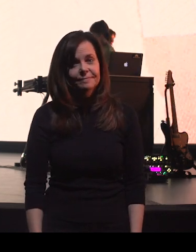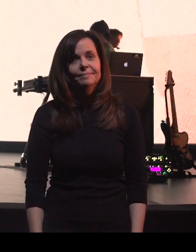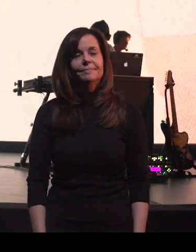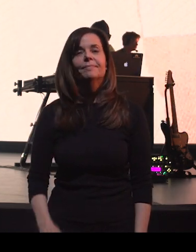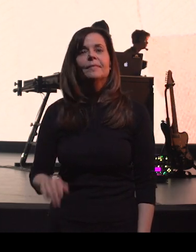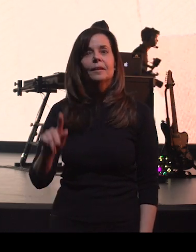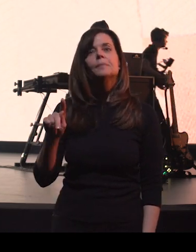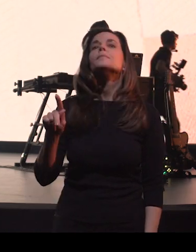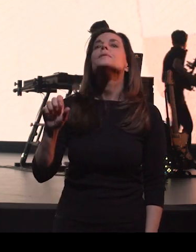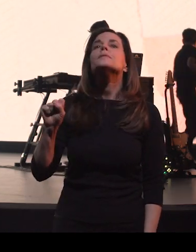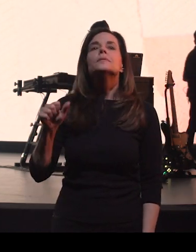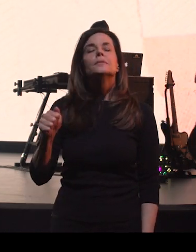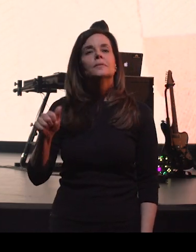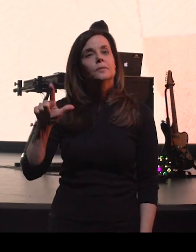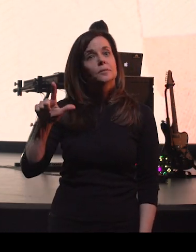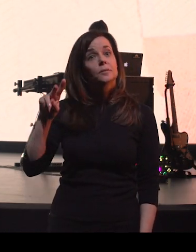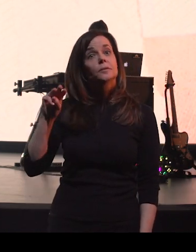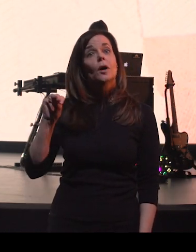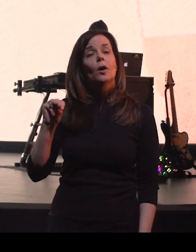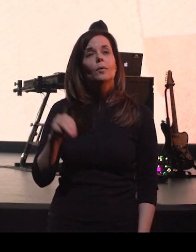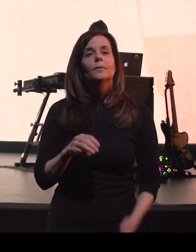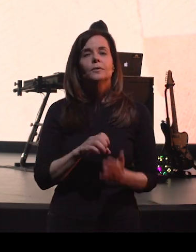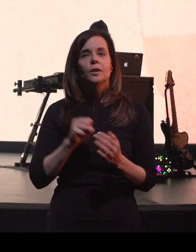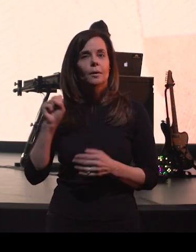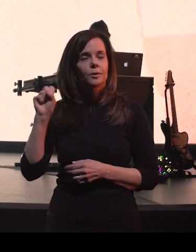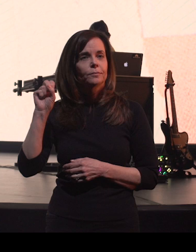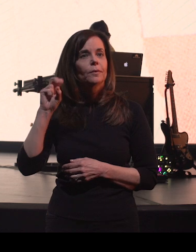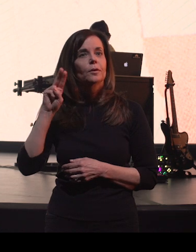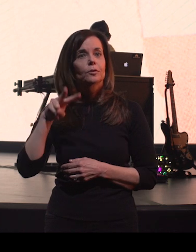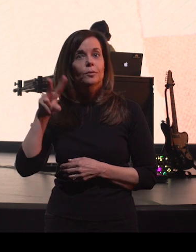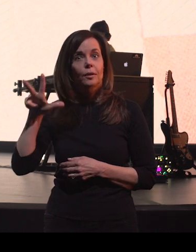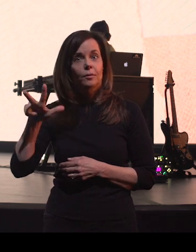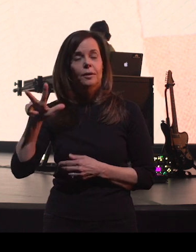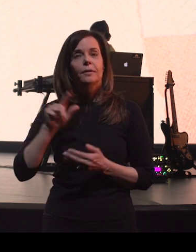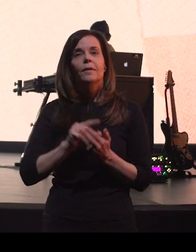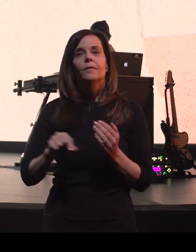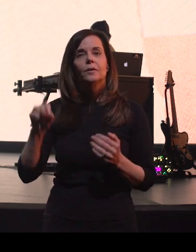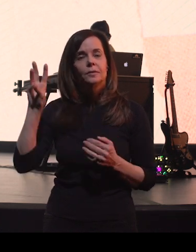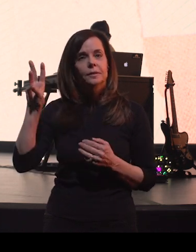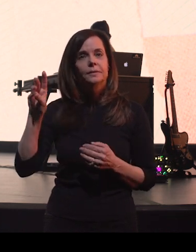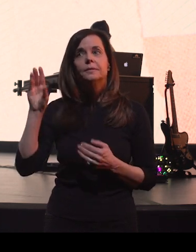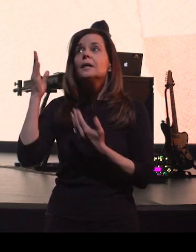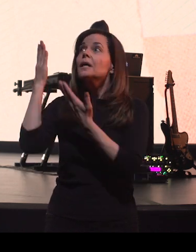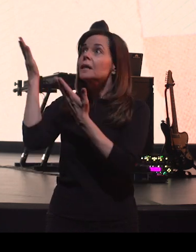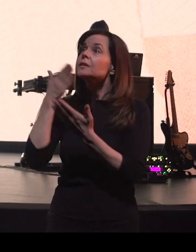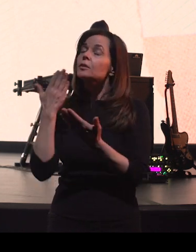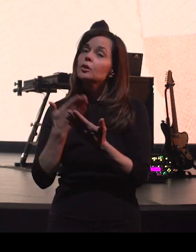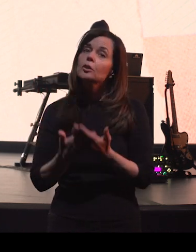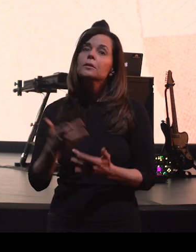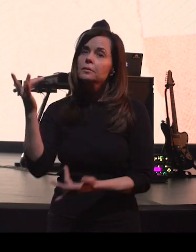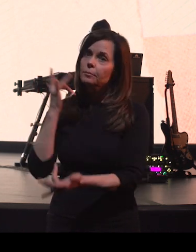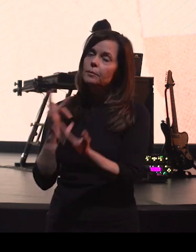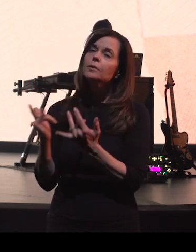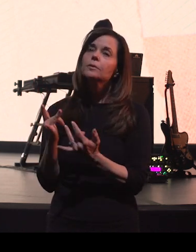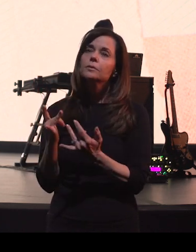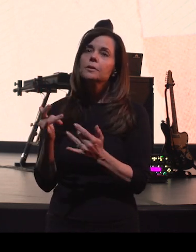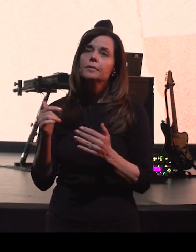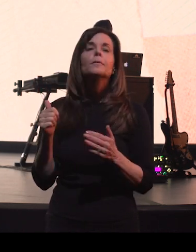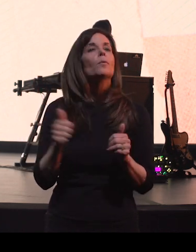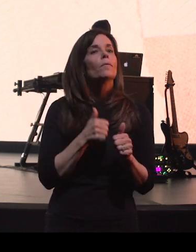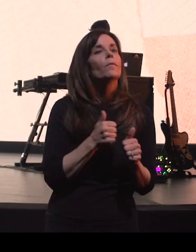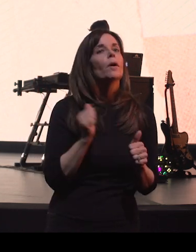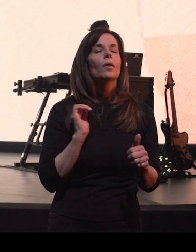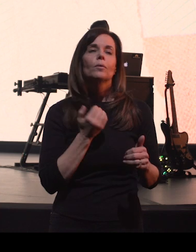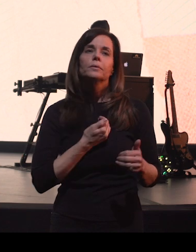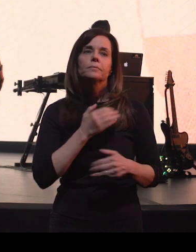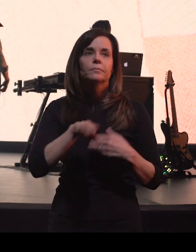Psalm 23:6, surely his goodness and his mercy will follow you all the days of your life. We may not always see it, we may